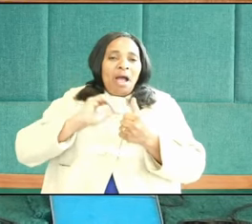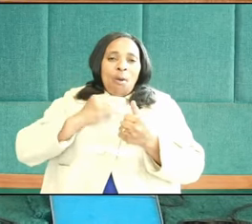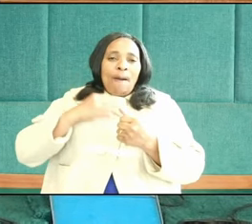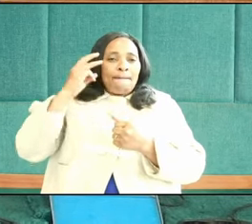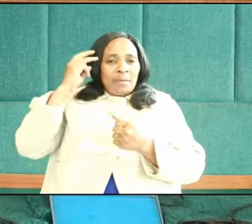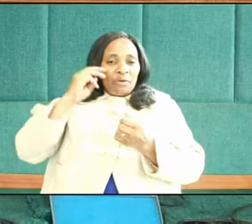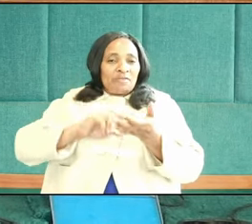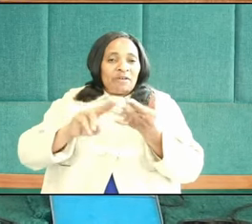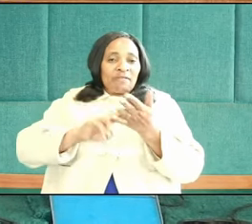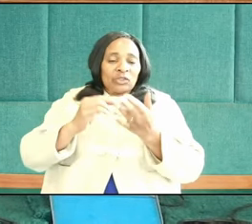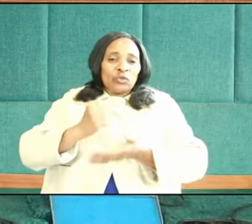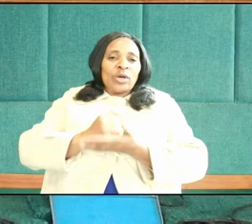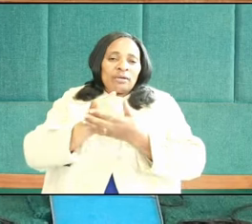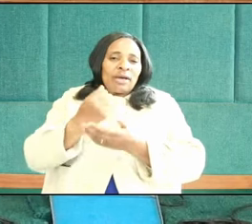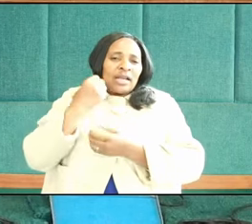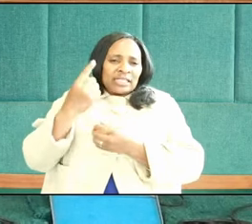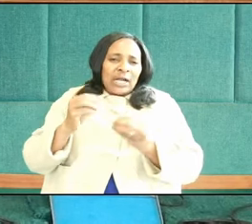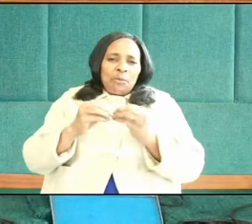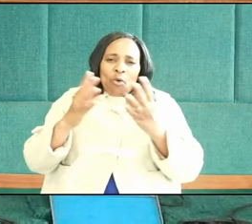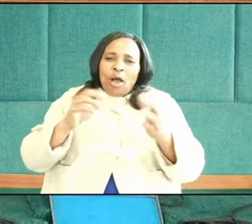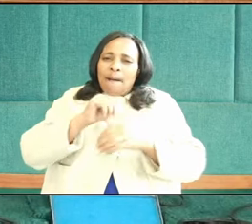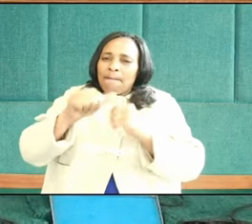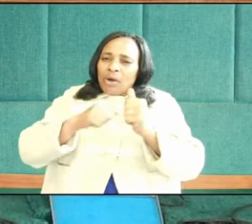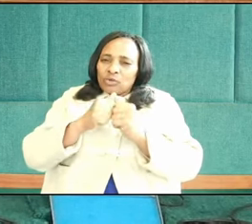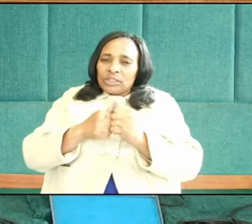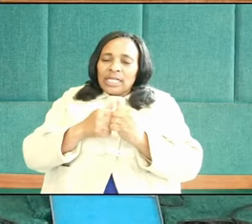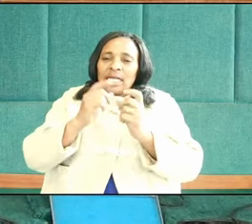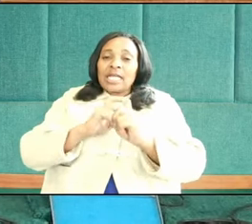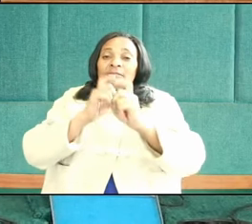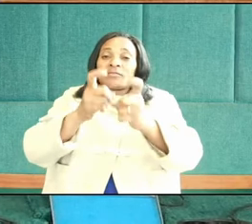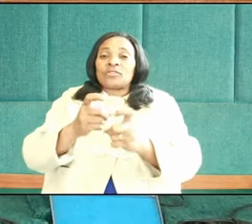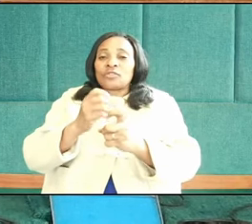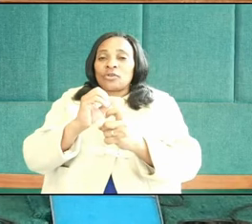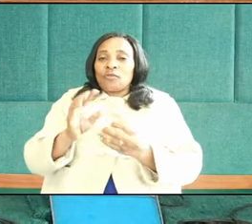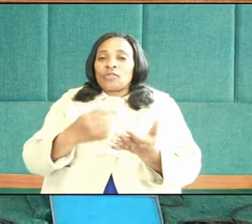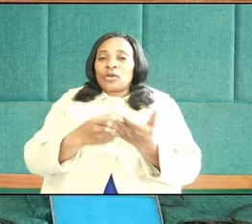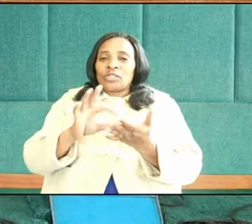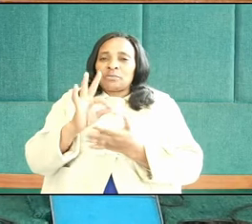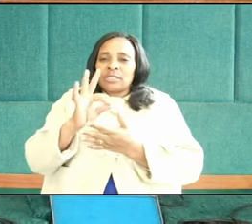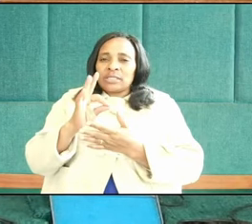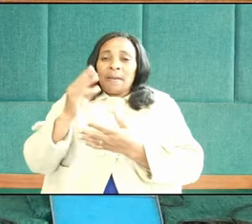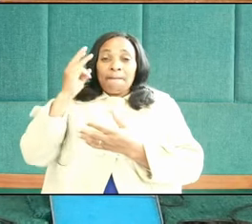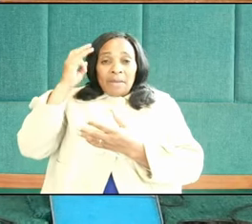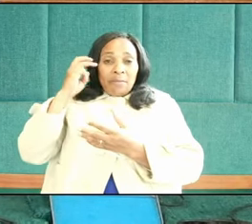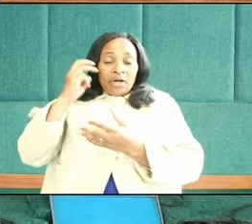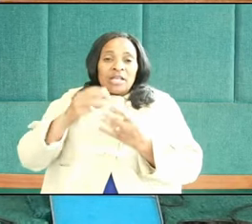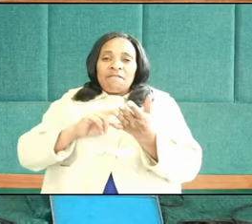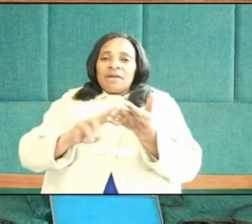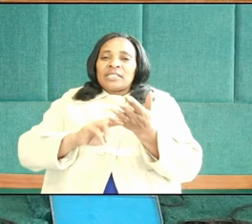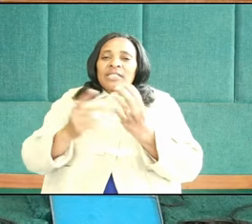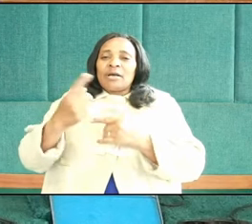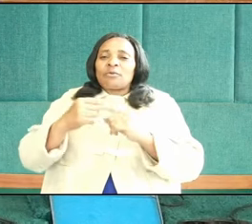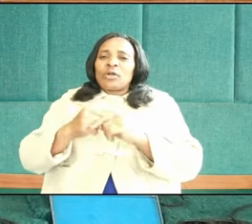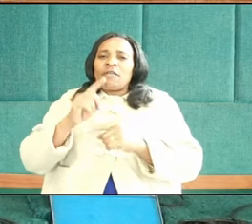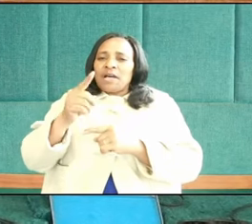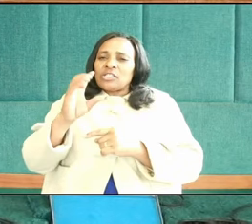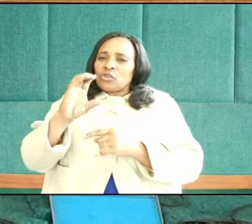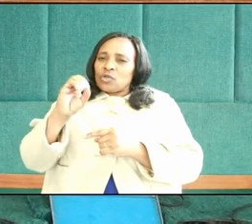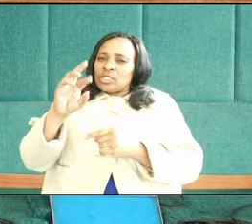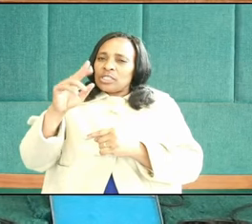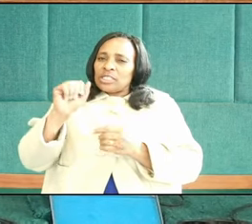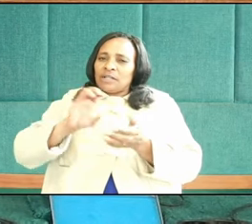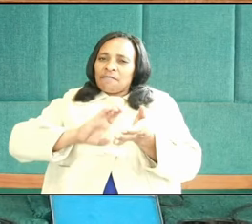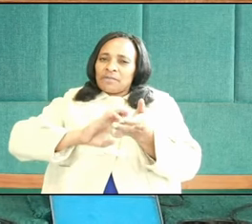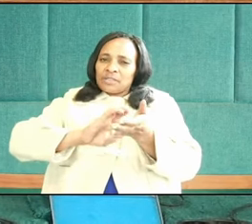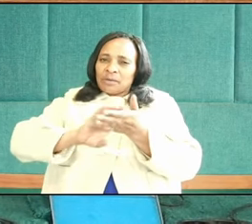to understand more about the gifts of the Holy Spirit. Our memory verse comes from the book of 1 Corinthians chapter 12,